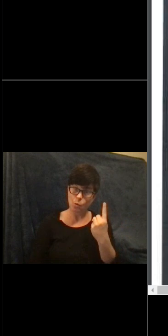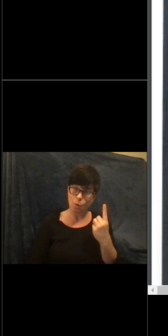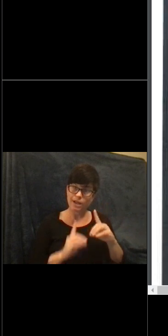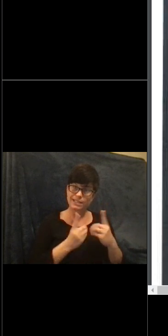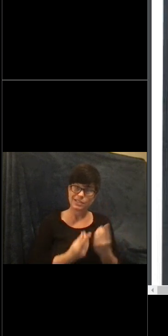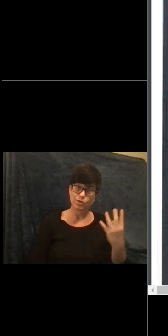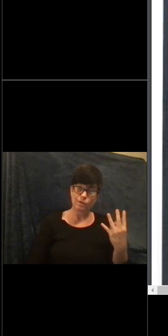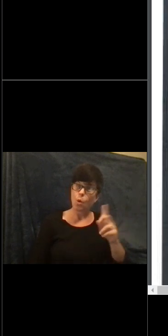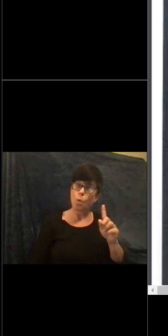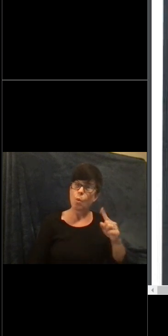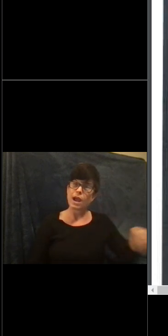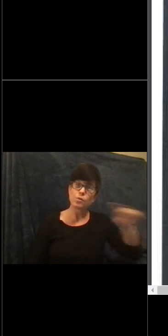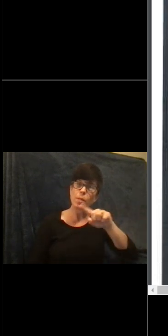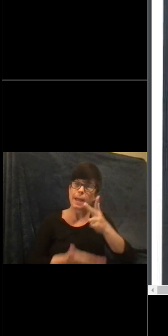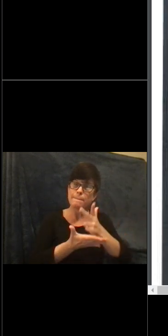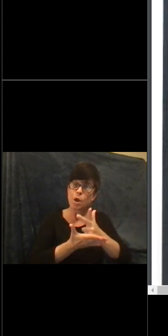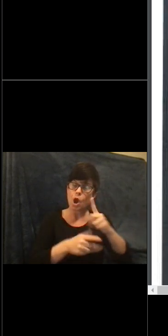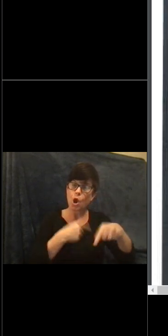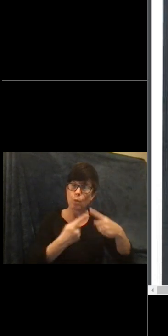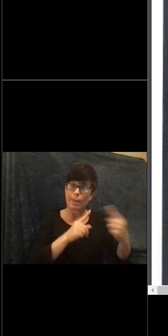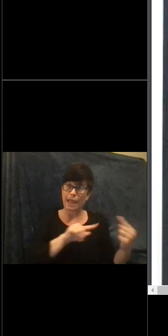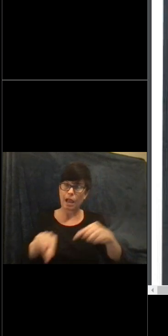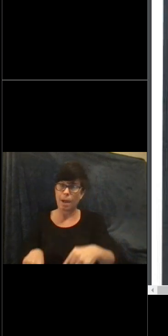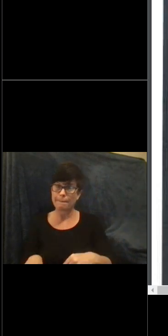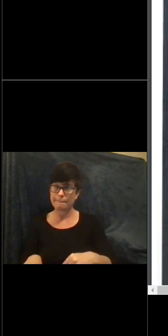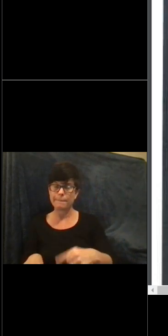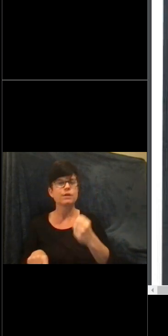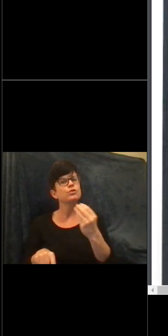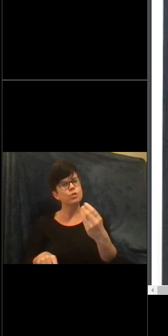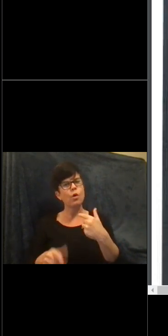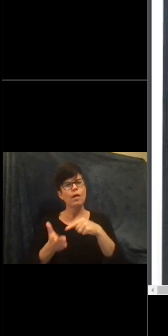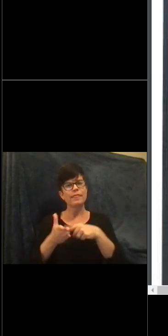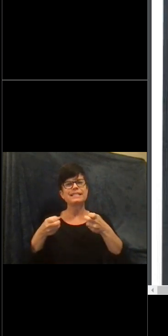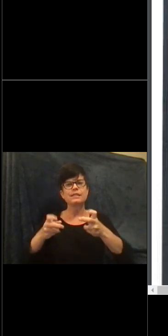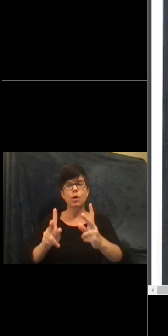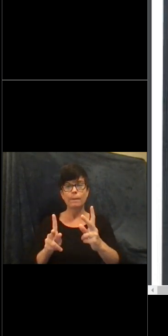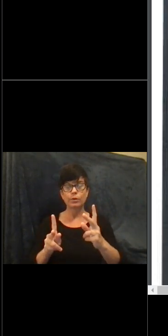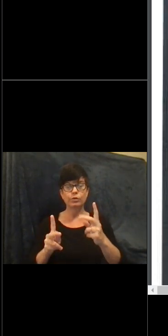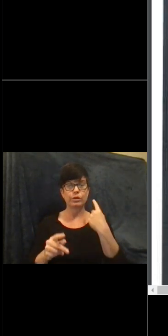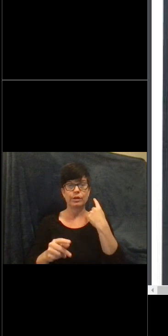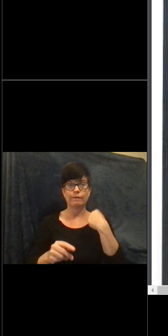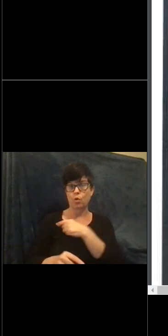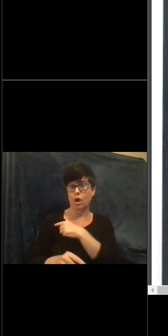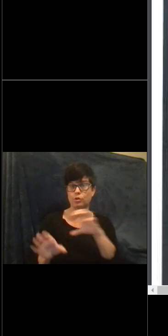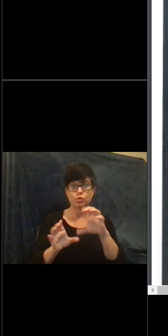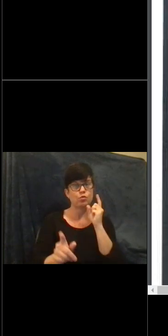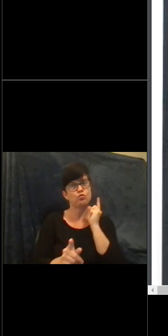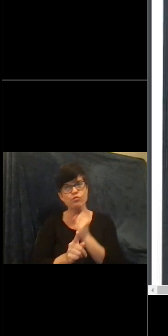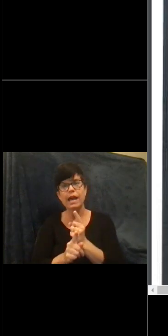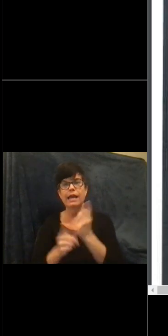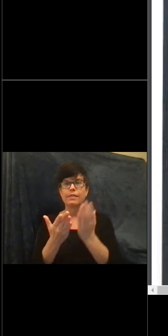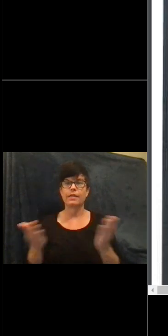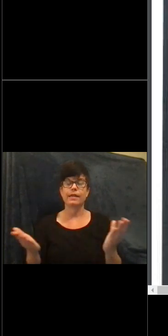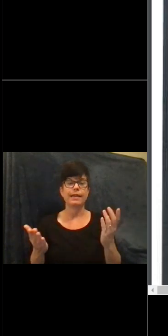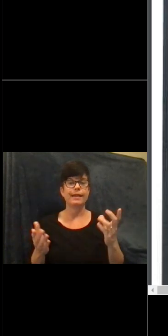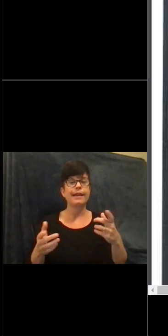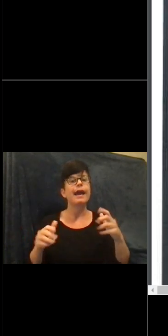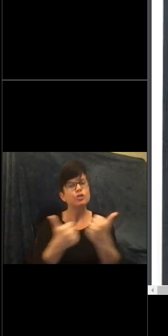park? And I see an opportunity for us to do the right thing, and I challenge y'all to do the right thing and not miss the